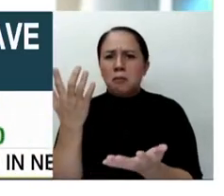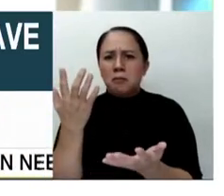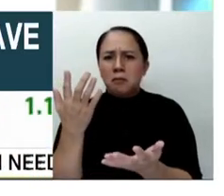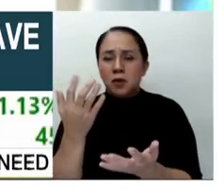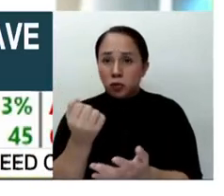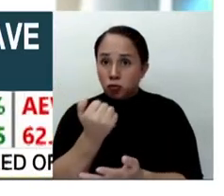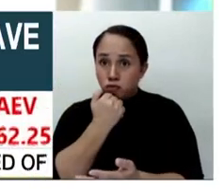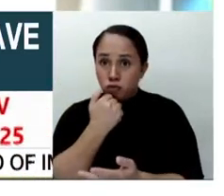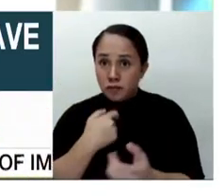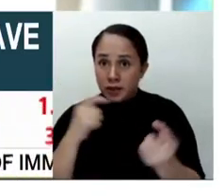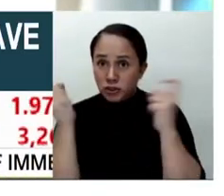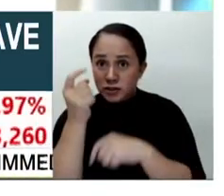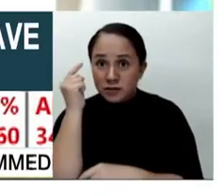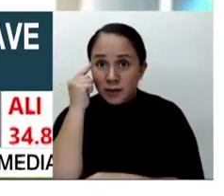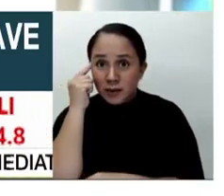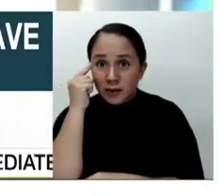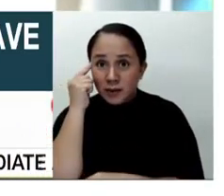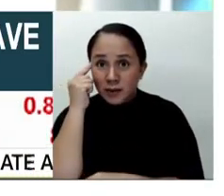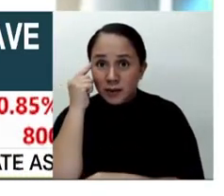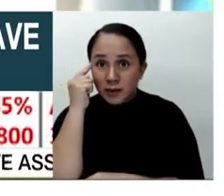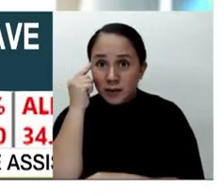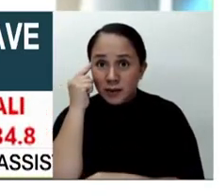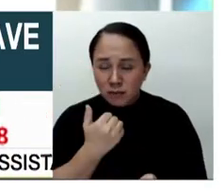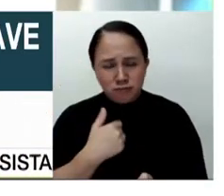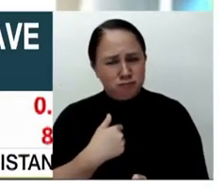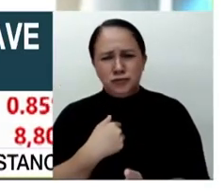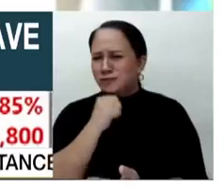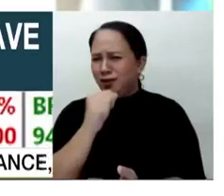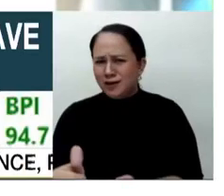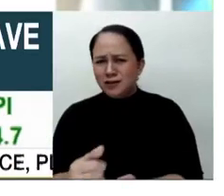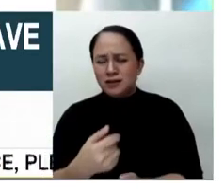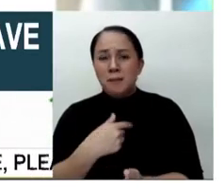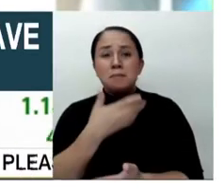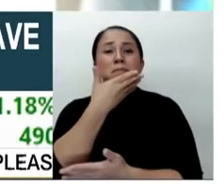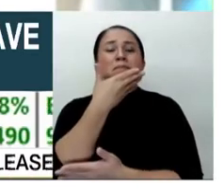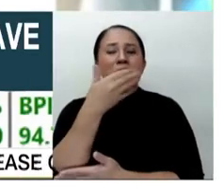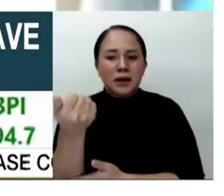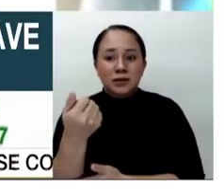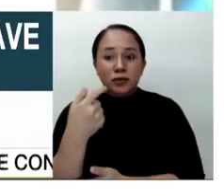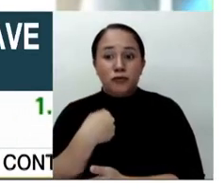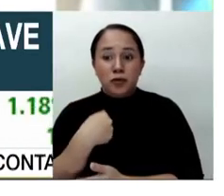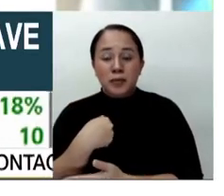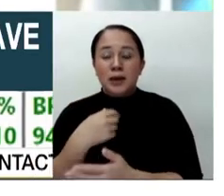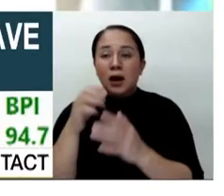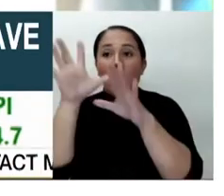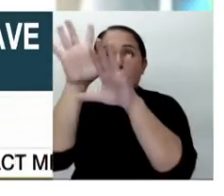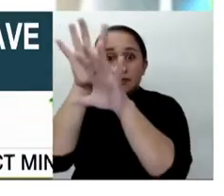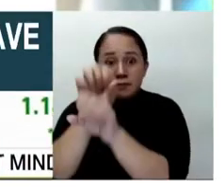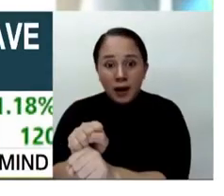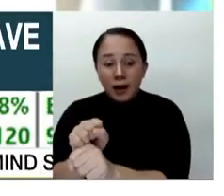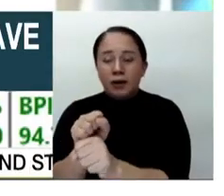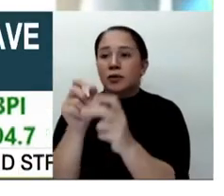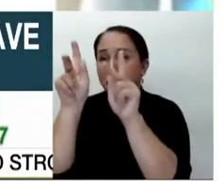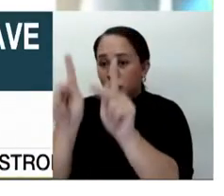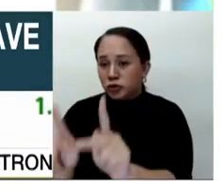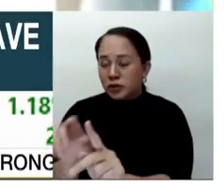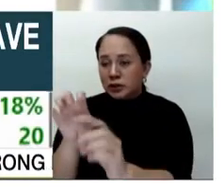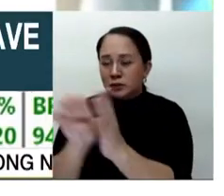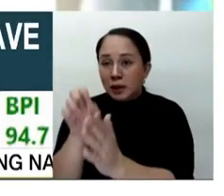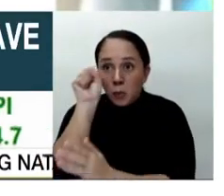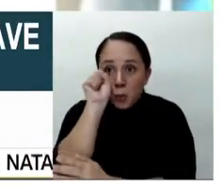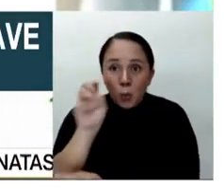magbago ng isip, Carmina? I don't think so. Mas maganda nga yun. Ako, I will admire a person na pagka na-awaken siya